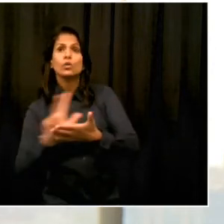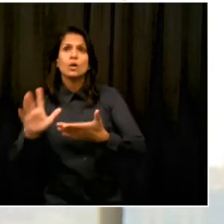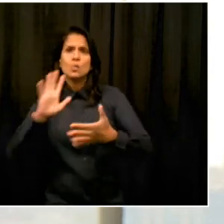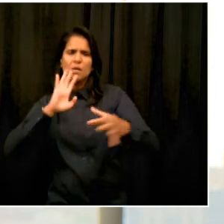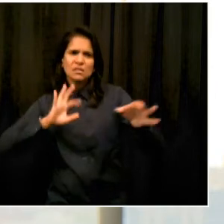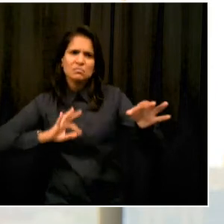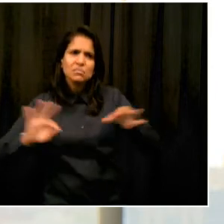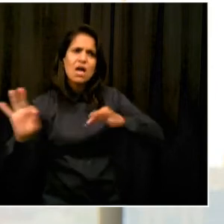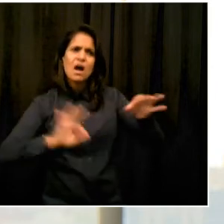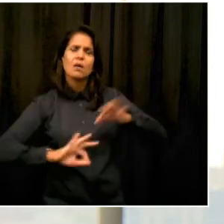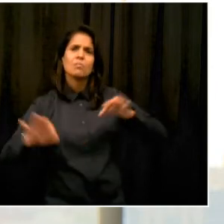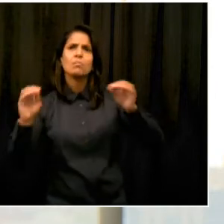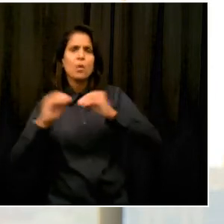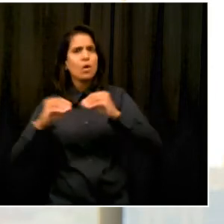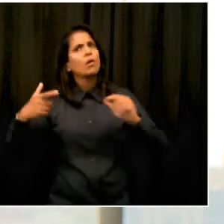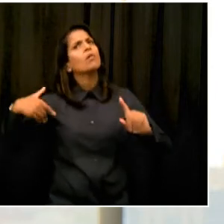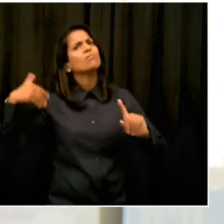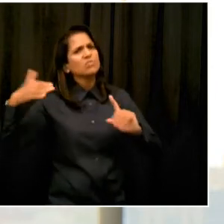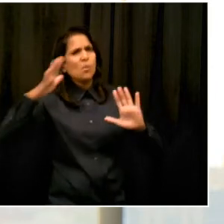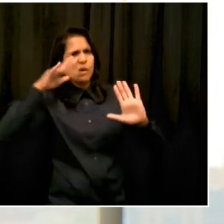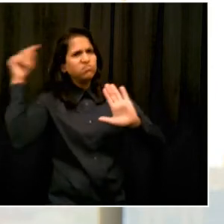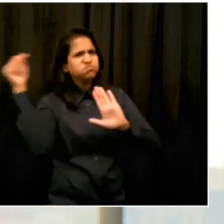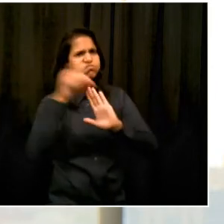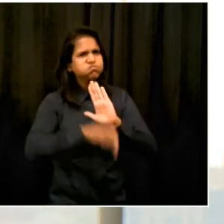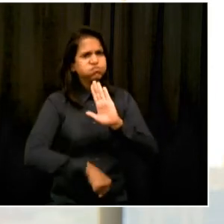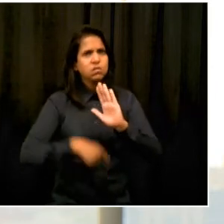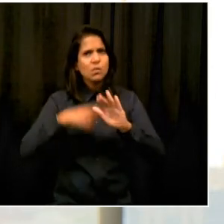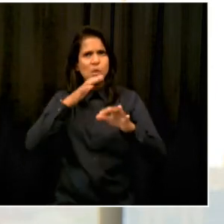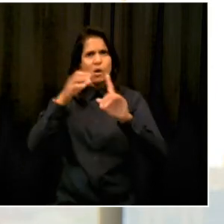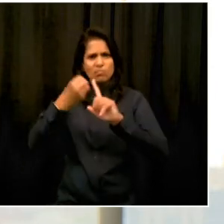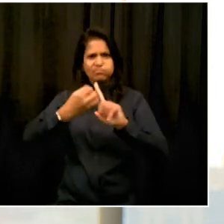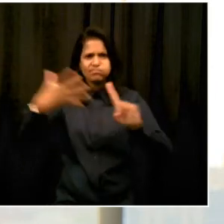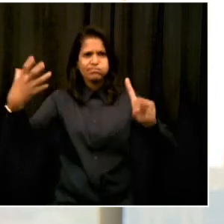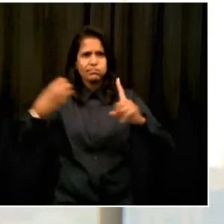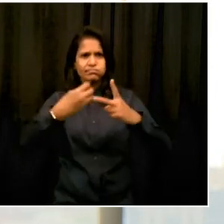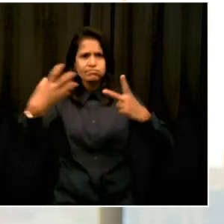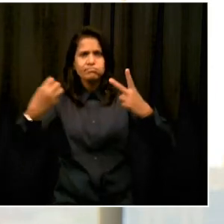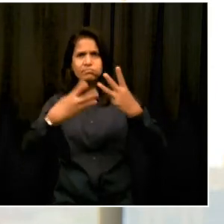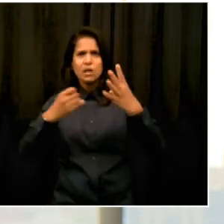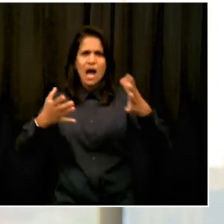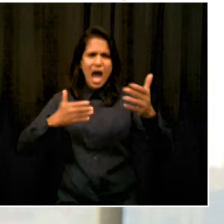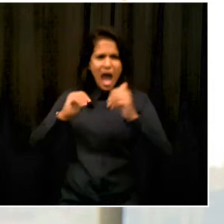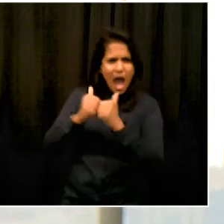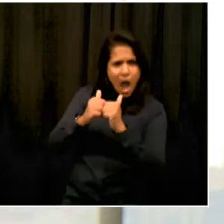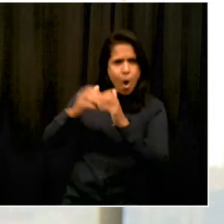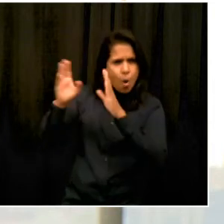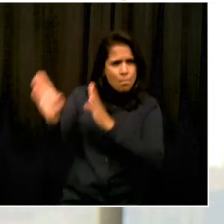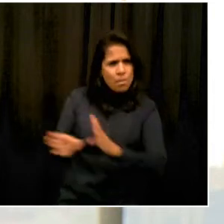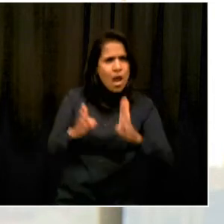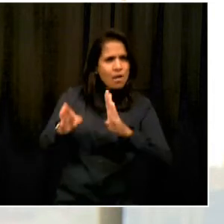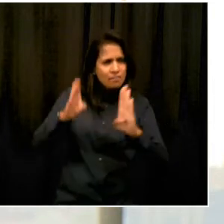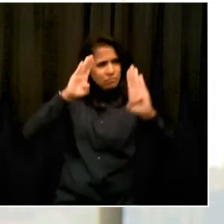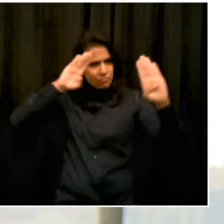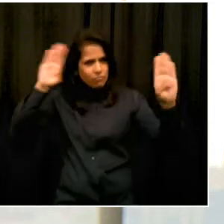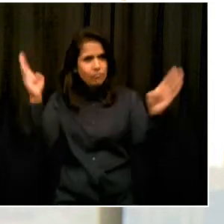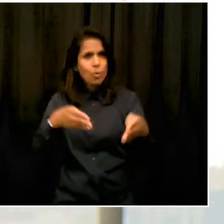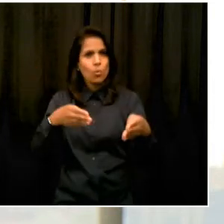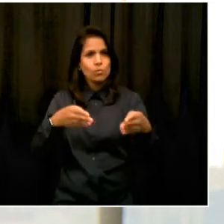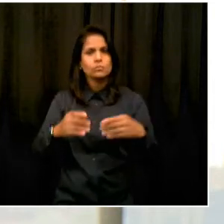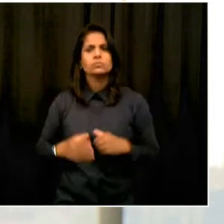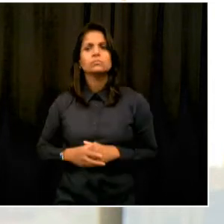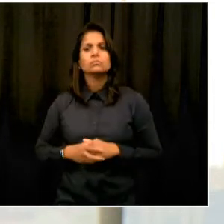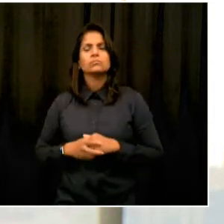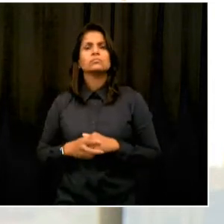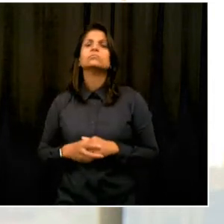And as you see these plans, there will be an obvious focus on the immediate challenge. We have to overcome